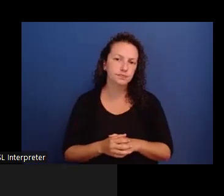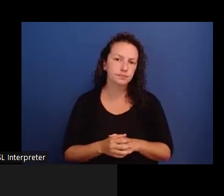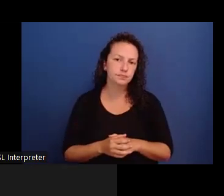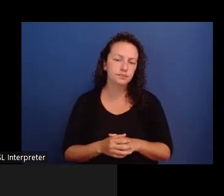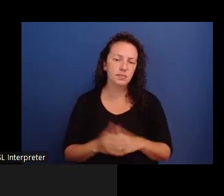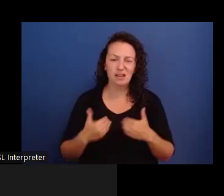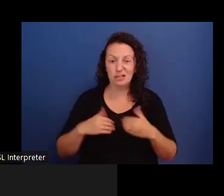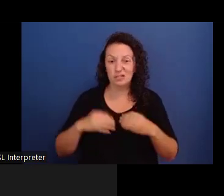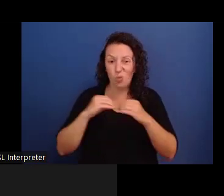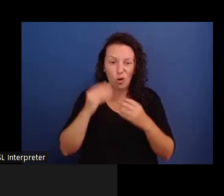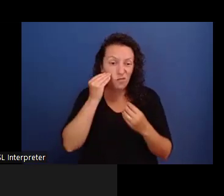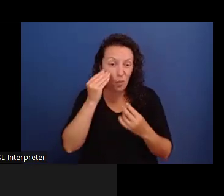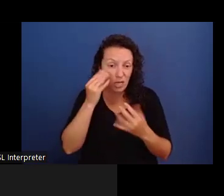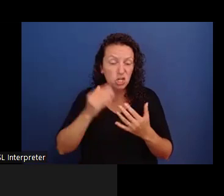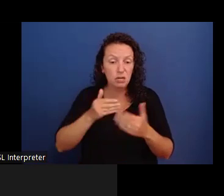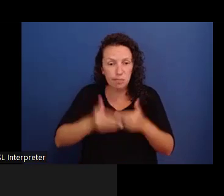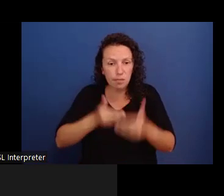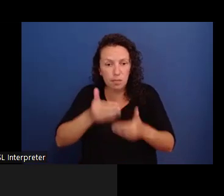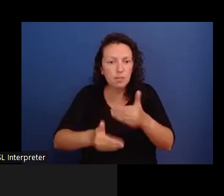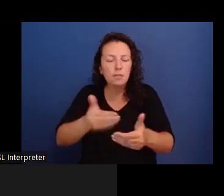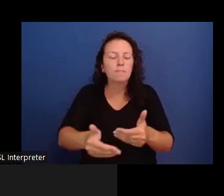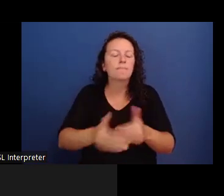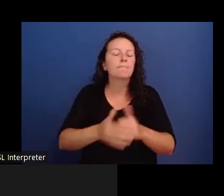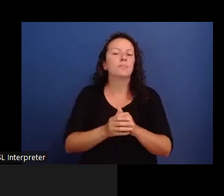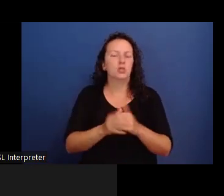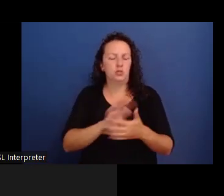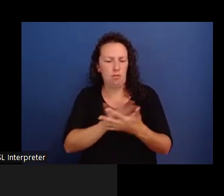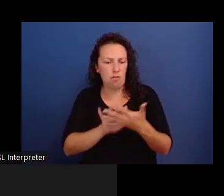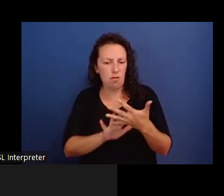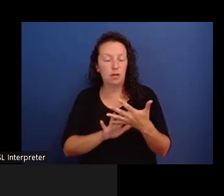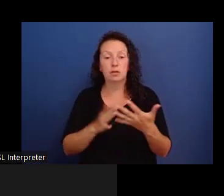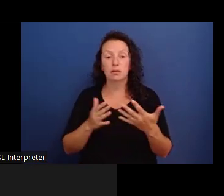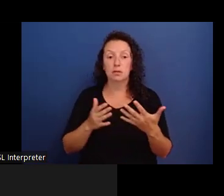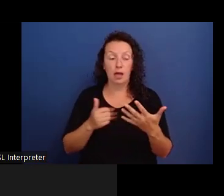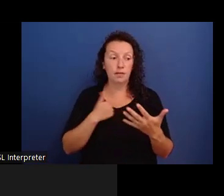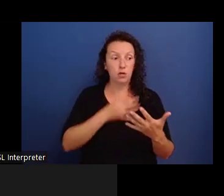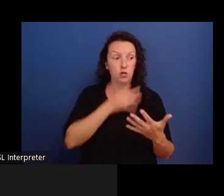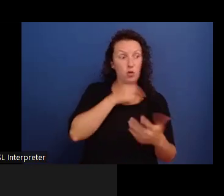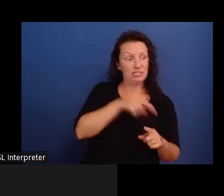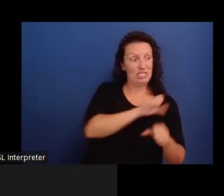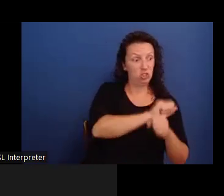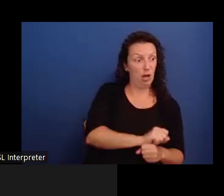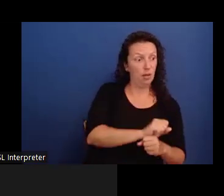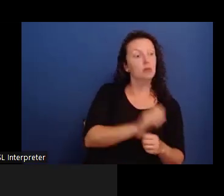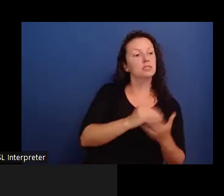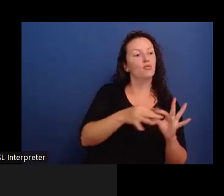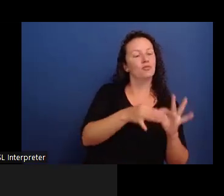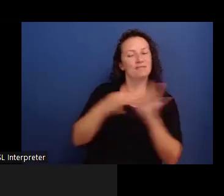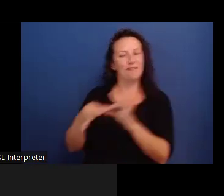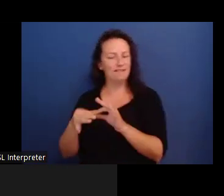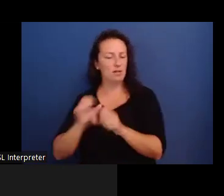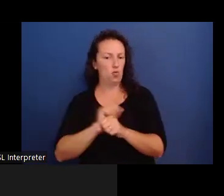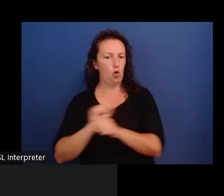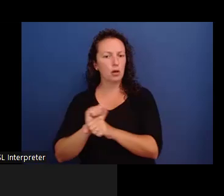So then you can look at related occupations as well. But I kind of put in